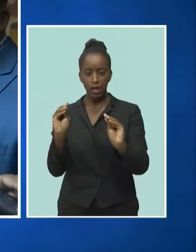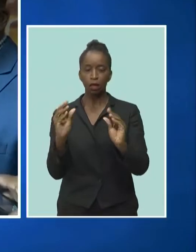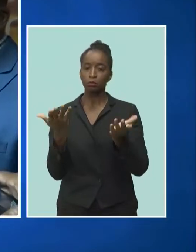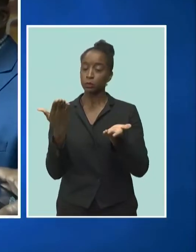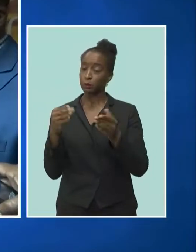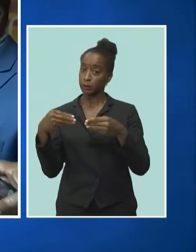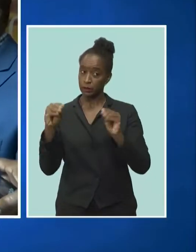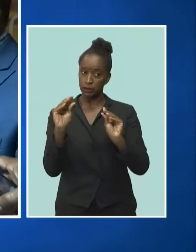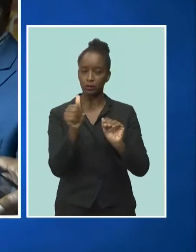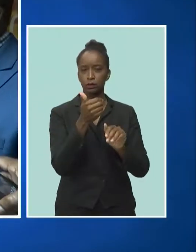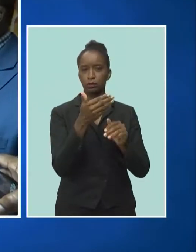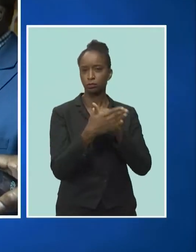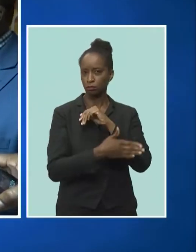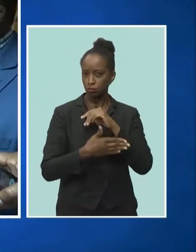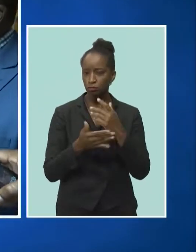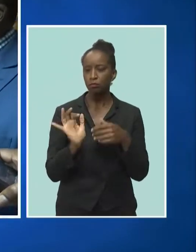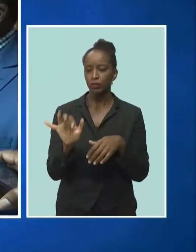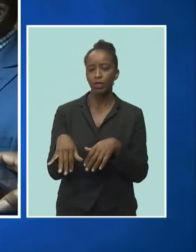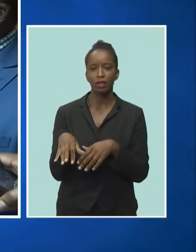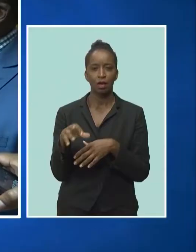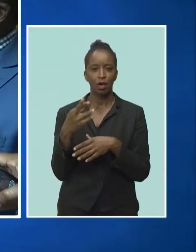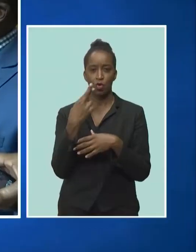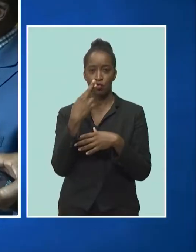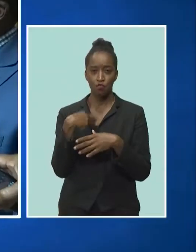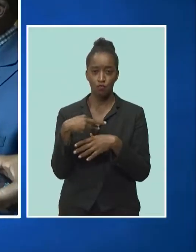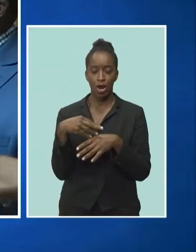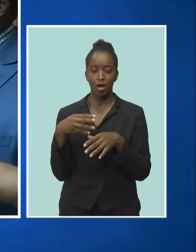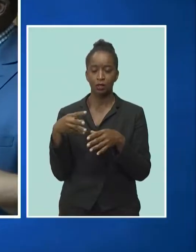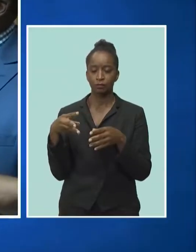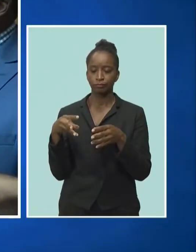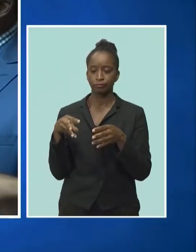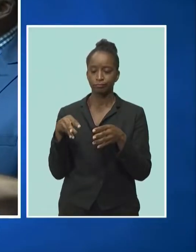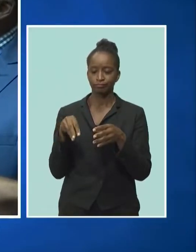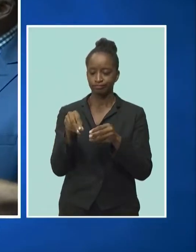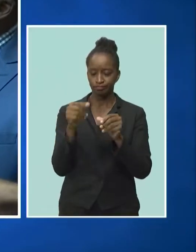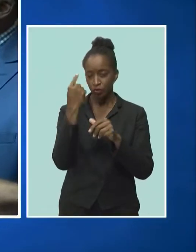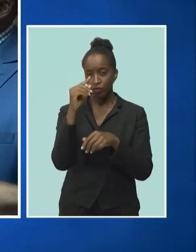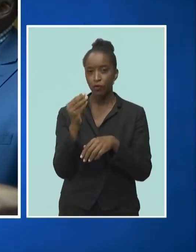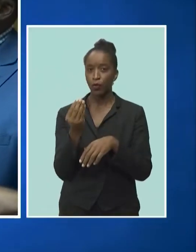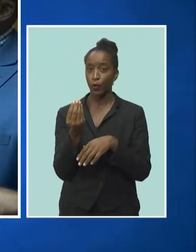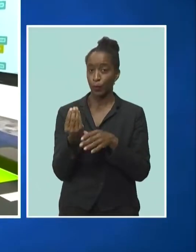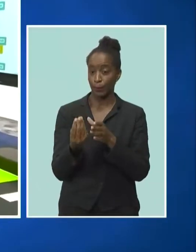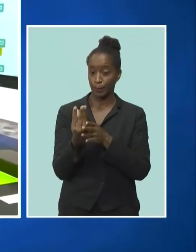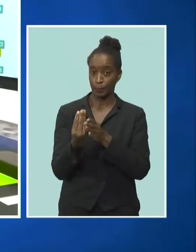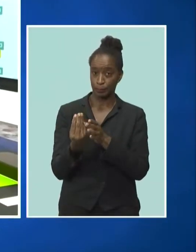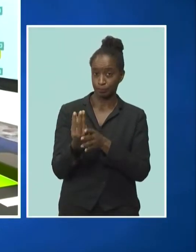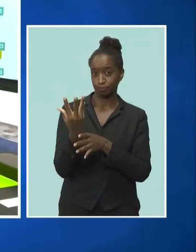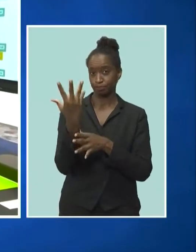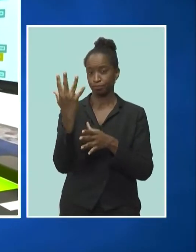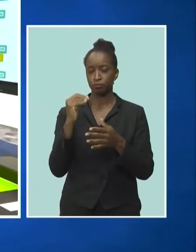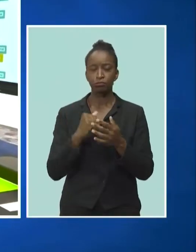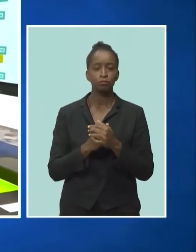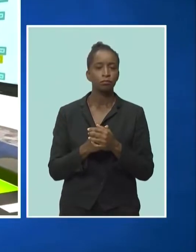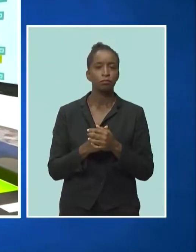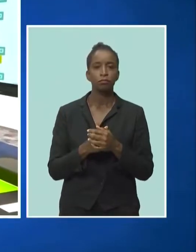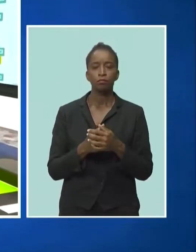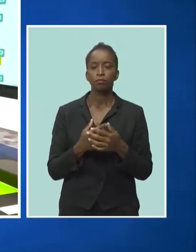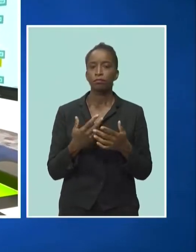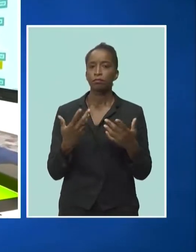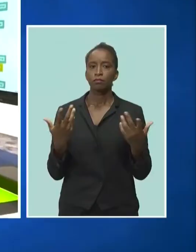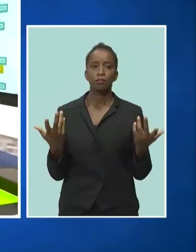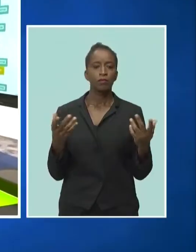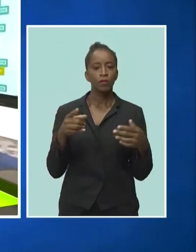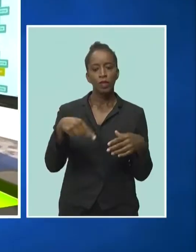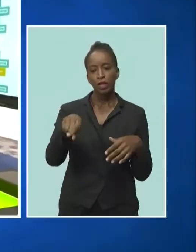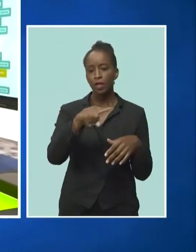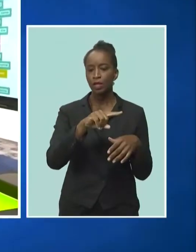of fertilizer. And therefore, we are going to continue to work and encourage innovation as much as possible. The excellent work with the robots